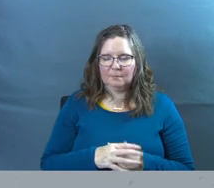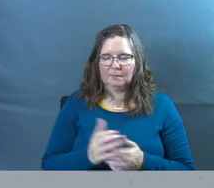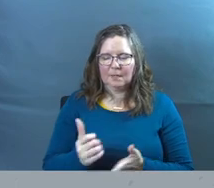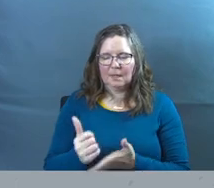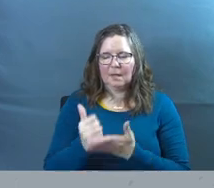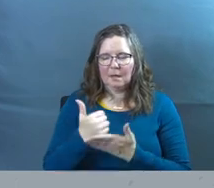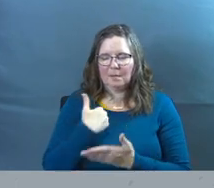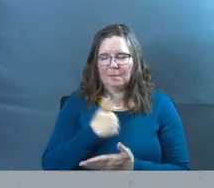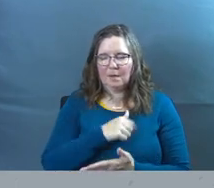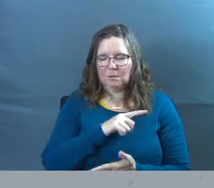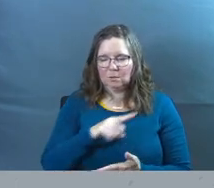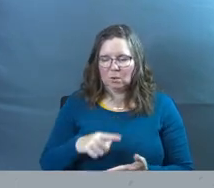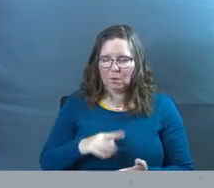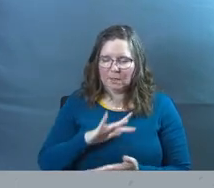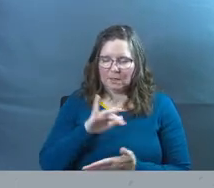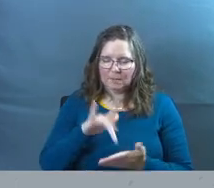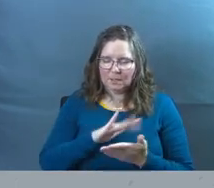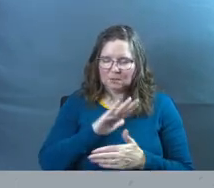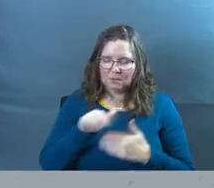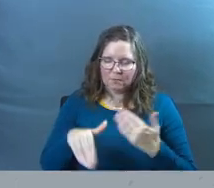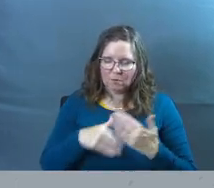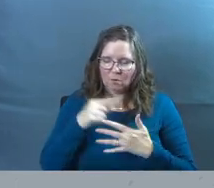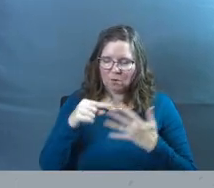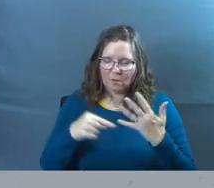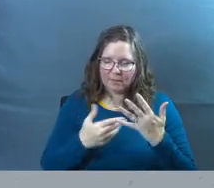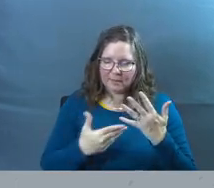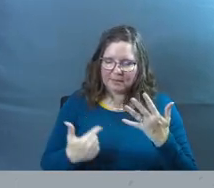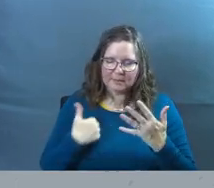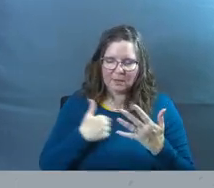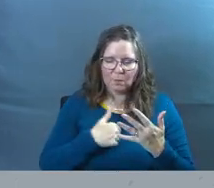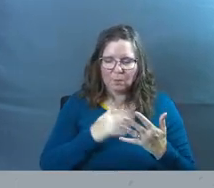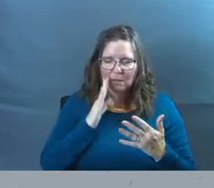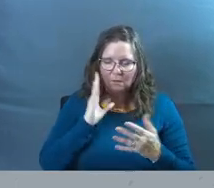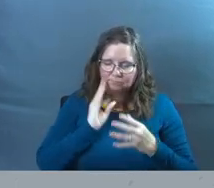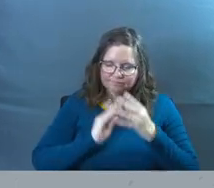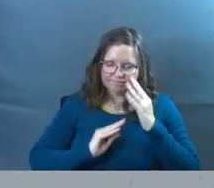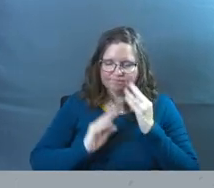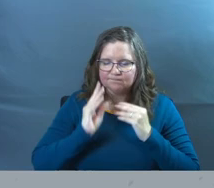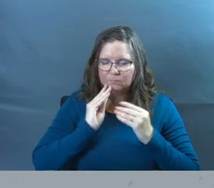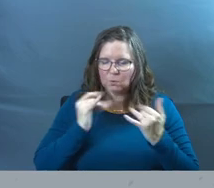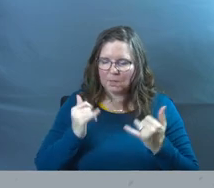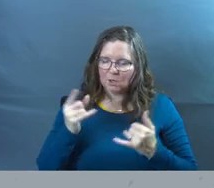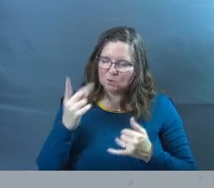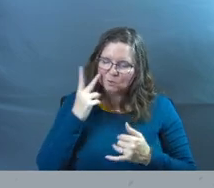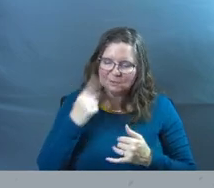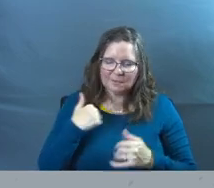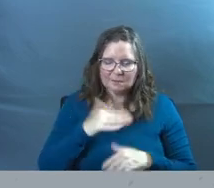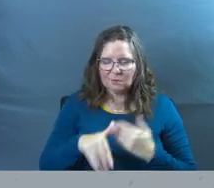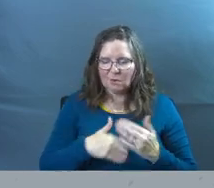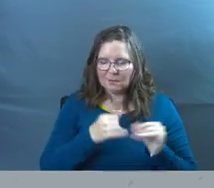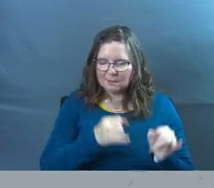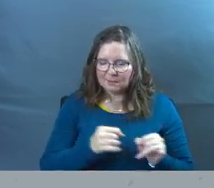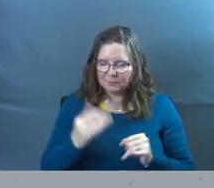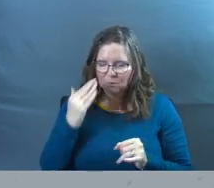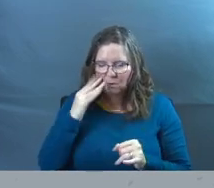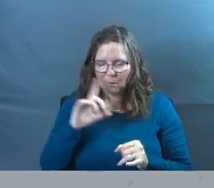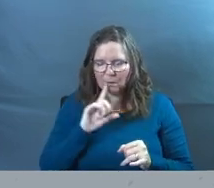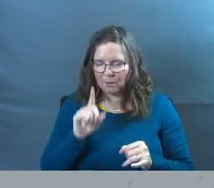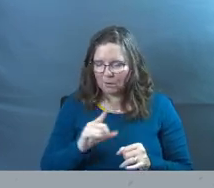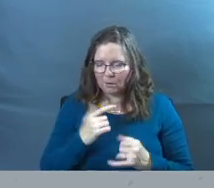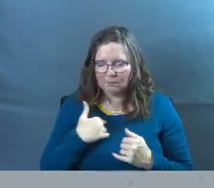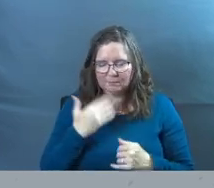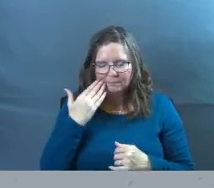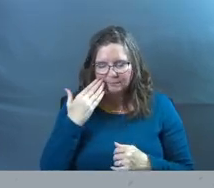Help us, Lord, in the midst of all the things that we're going through right now. God, and you see us all individually. You know right where we're